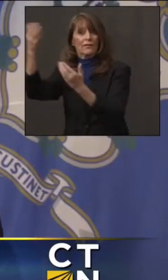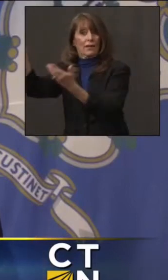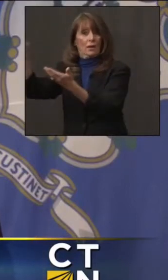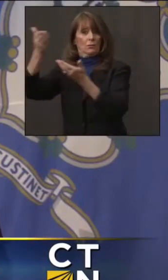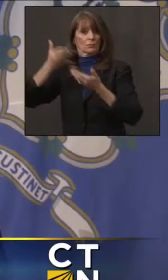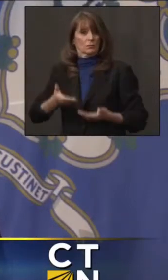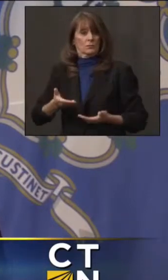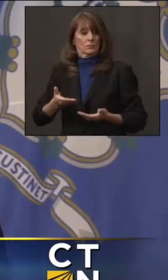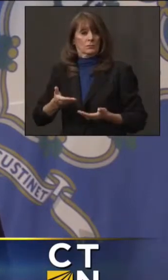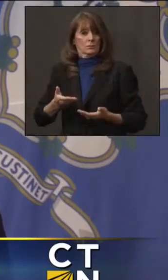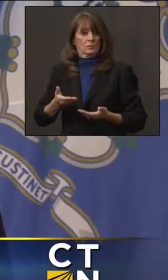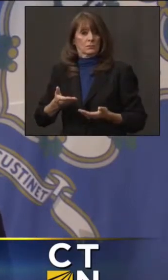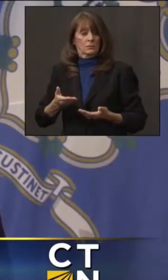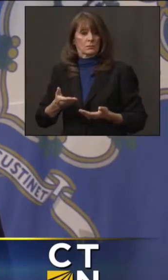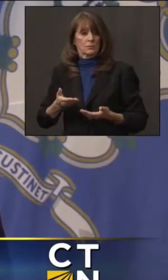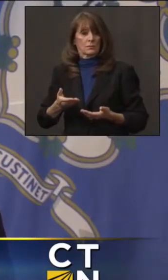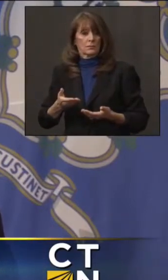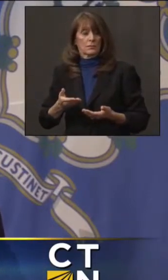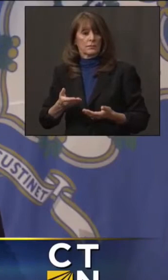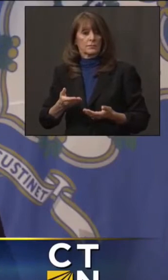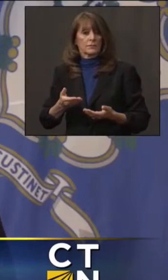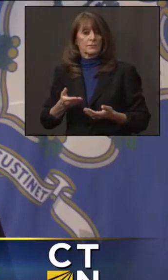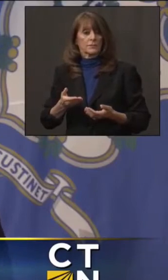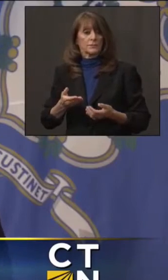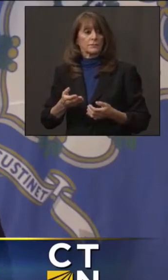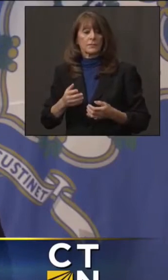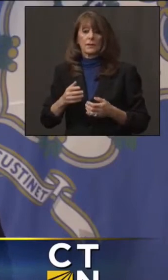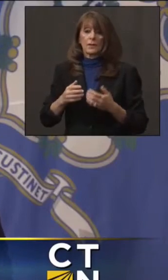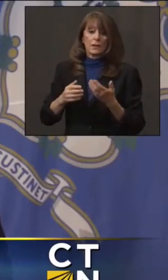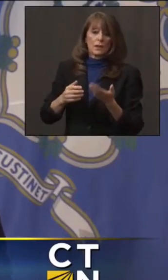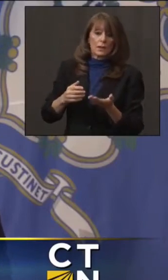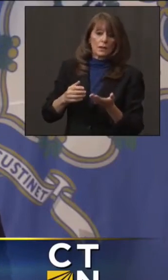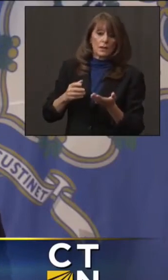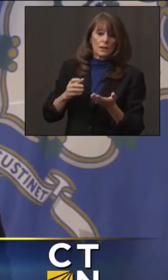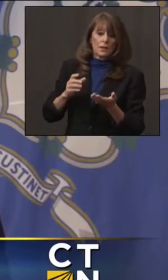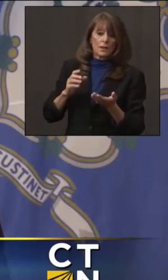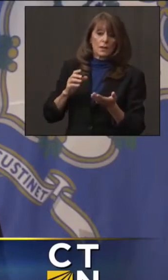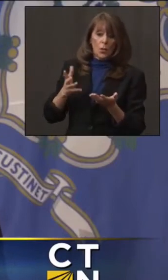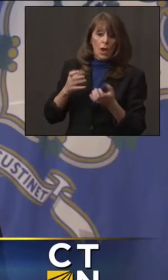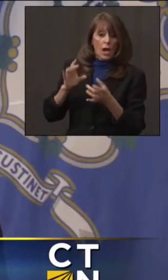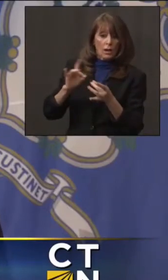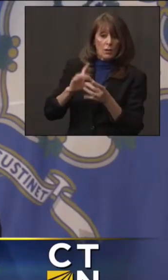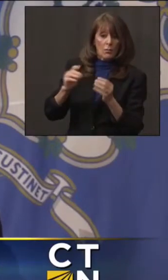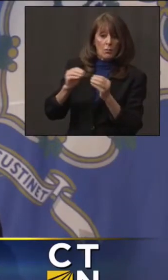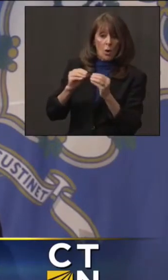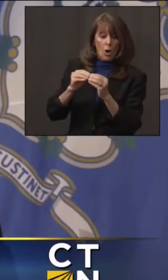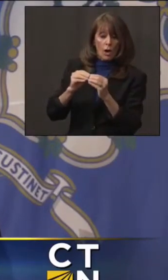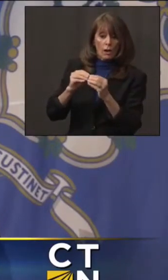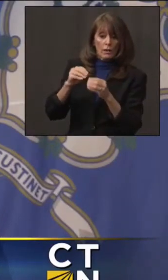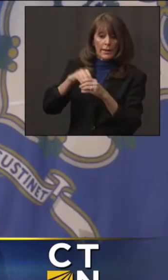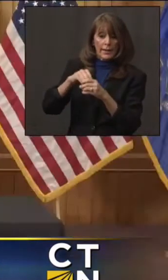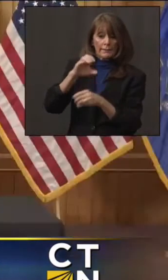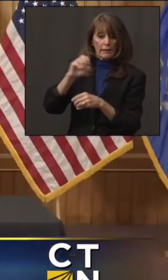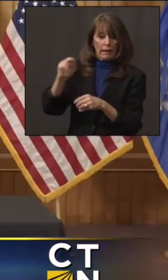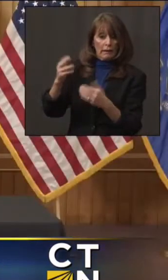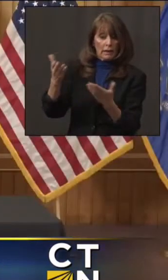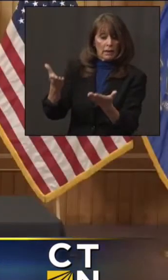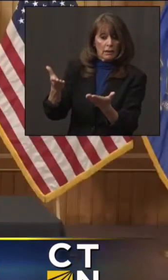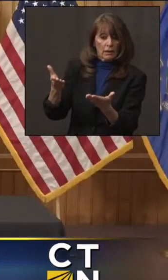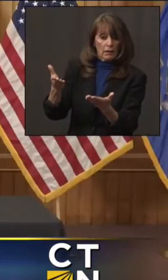locations. Deirdre, do you want to talk anything else about what there might be at the local level?